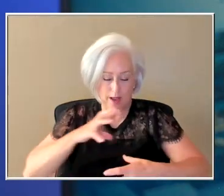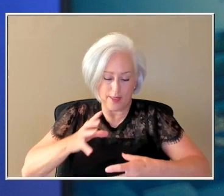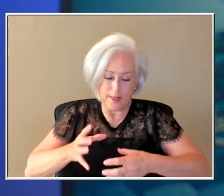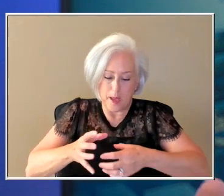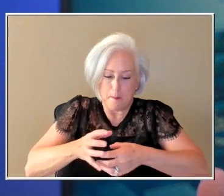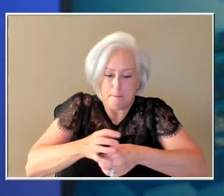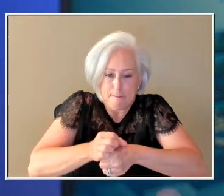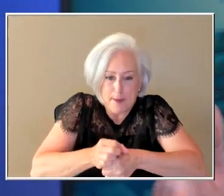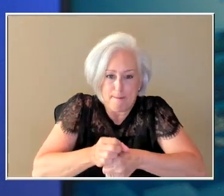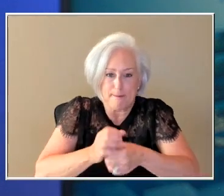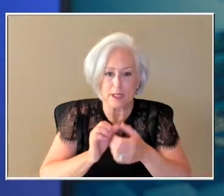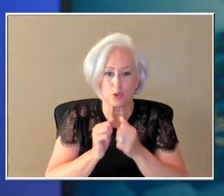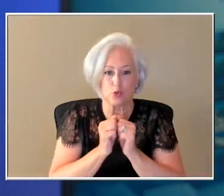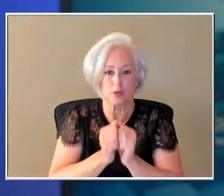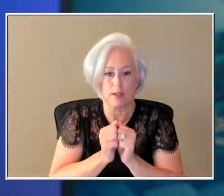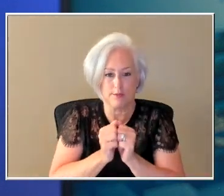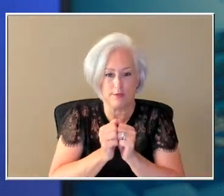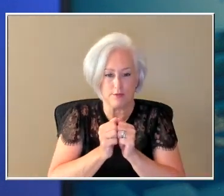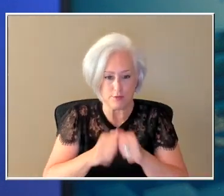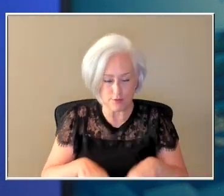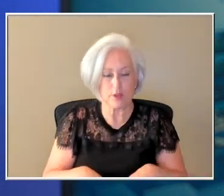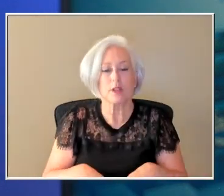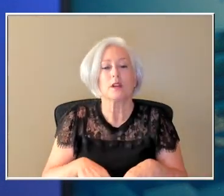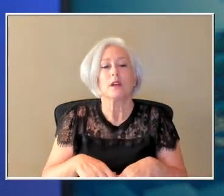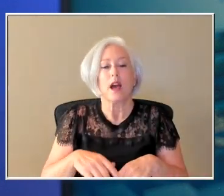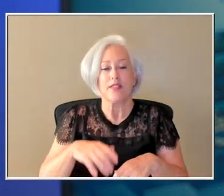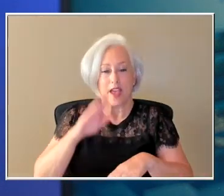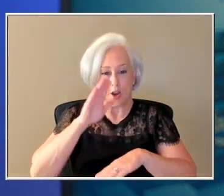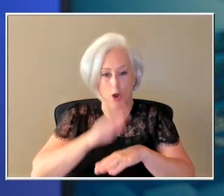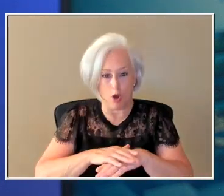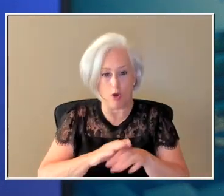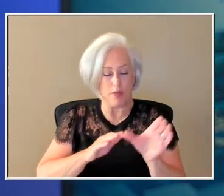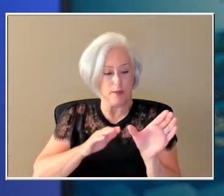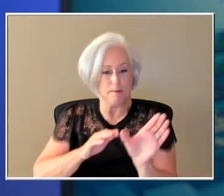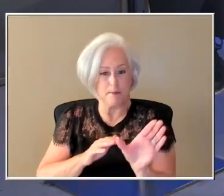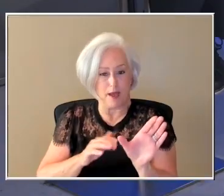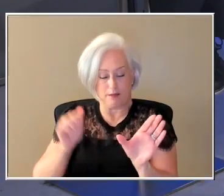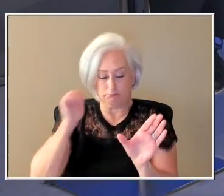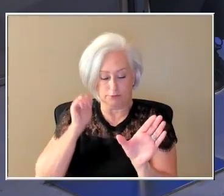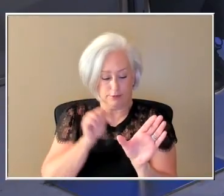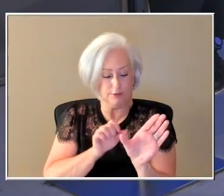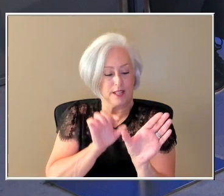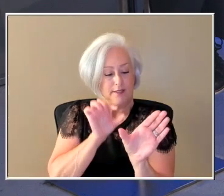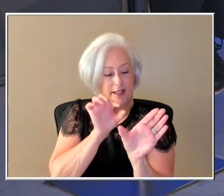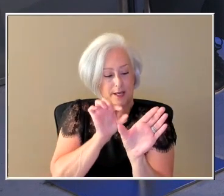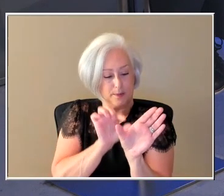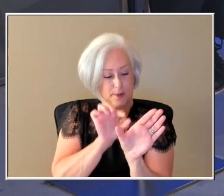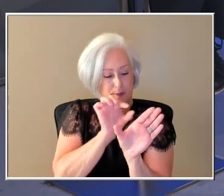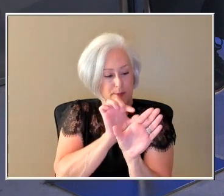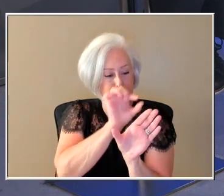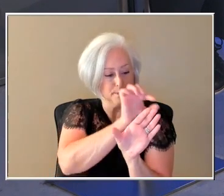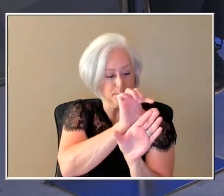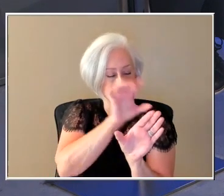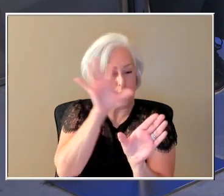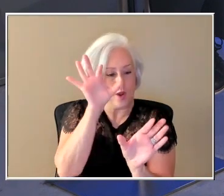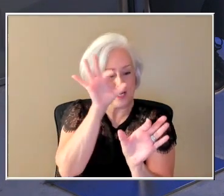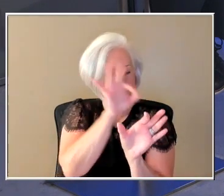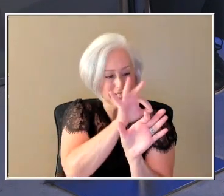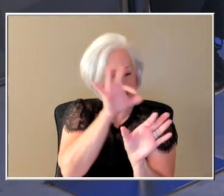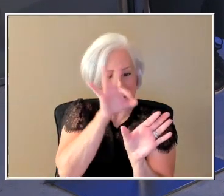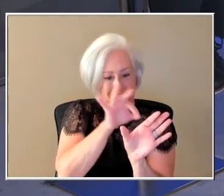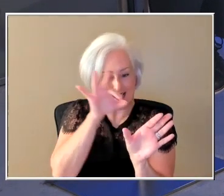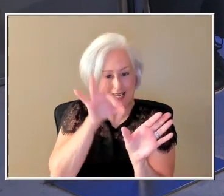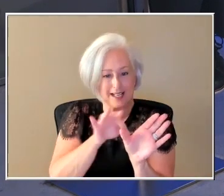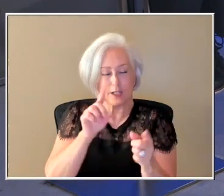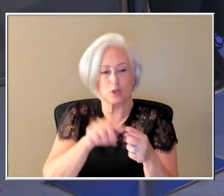attachment sites that I put onto the prosthesis in the development. Frank wants to know, are you still able to lift those ginormous weights that you